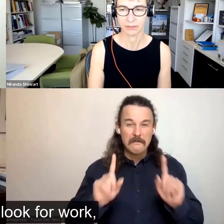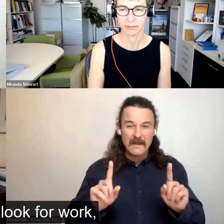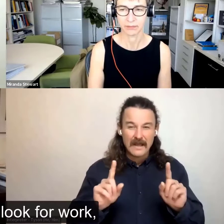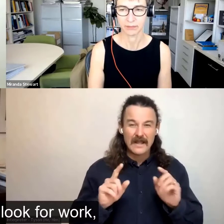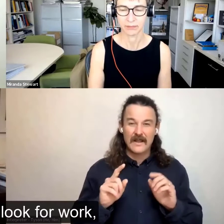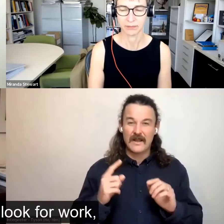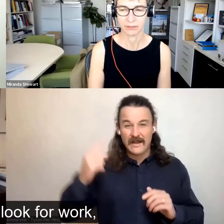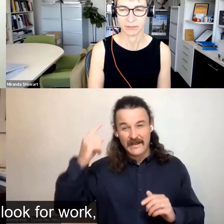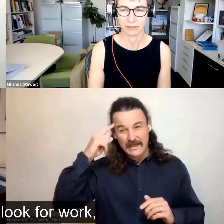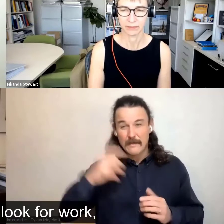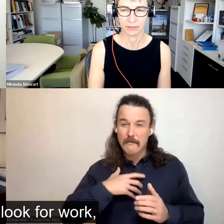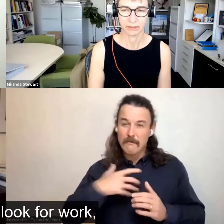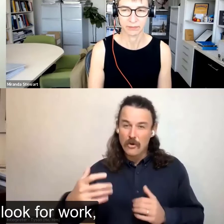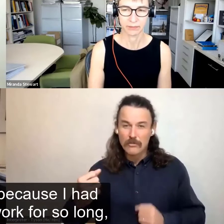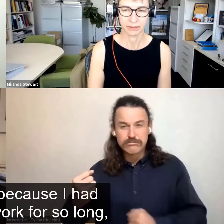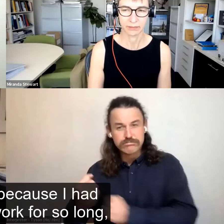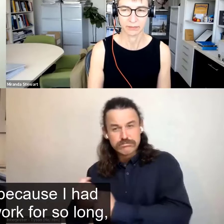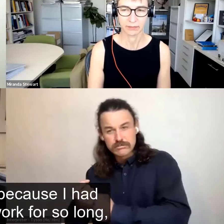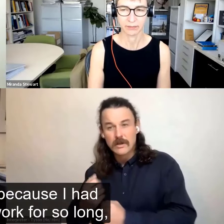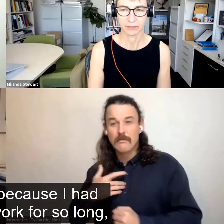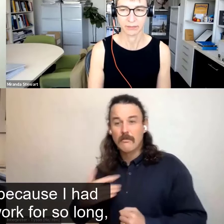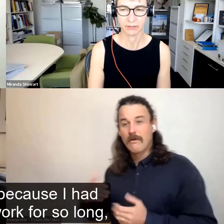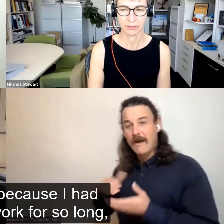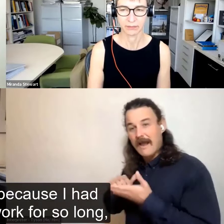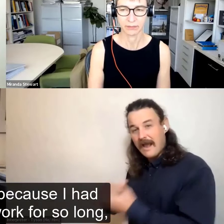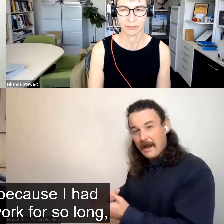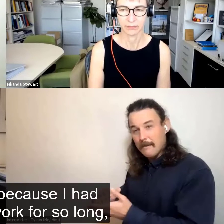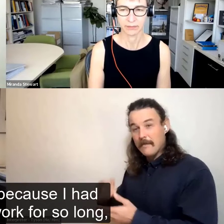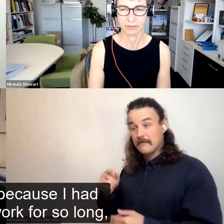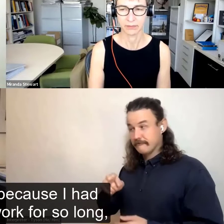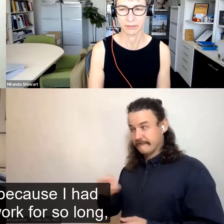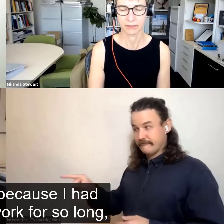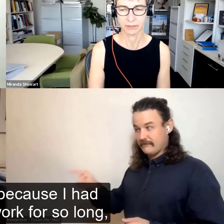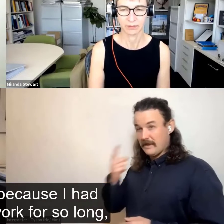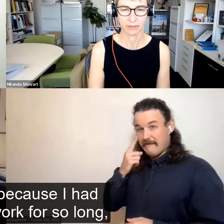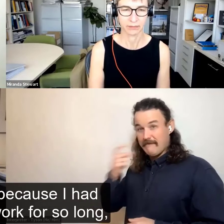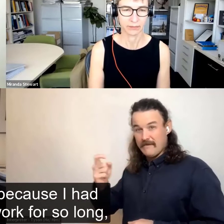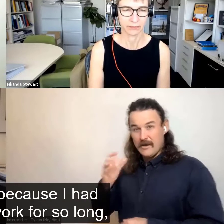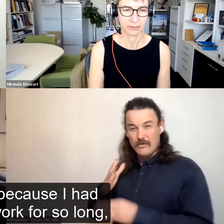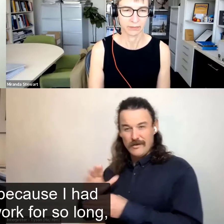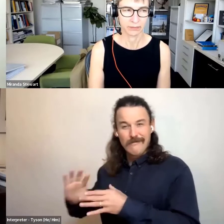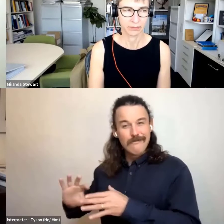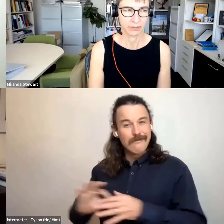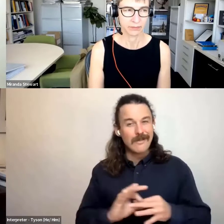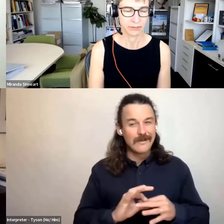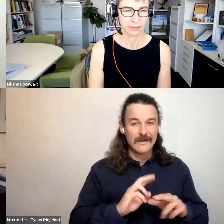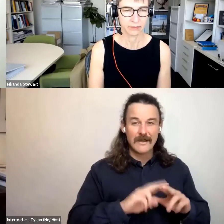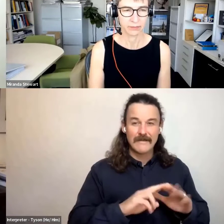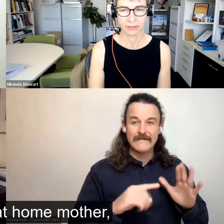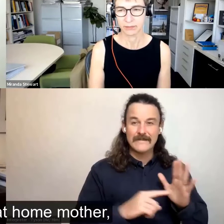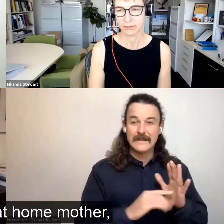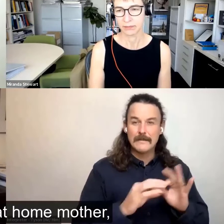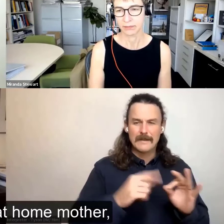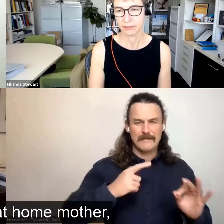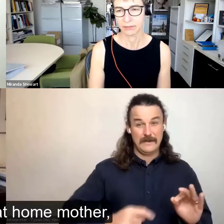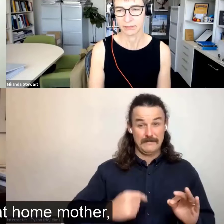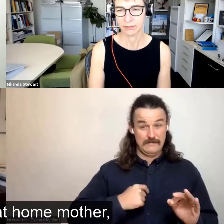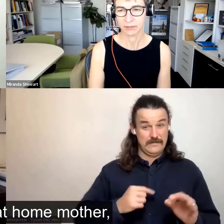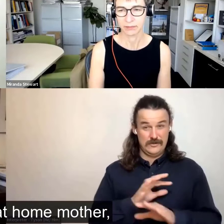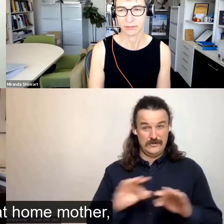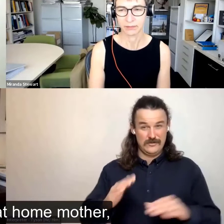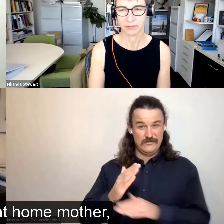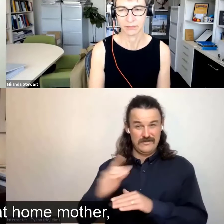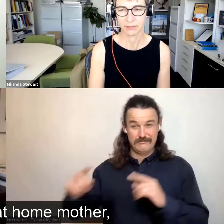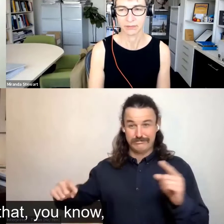support and help to look for work, particularly because I had been out of work for so long, being a